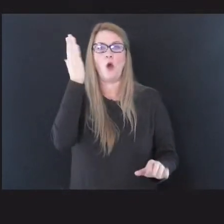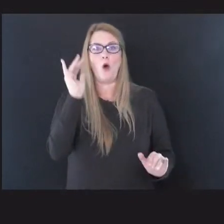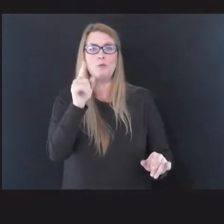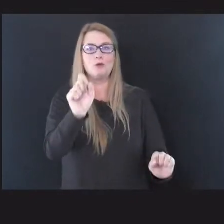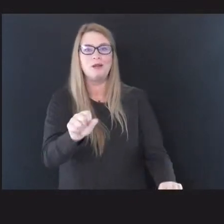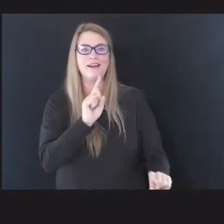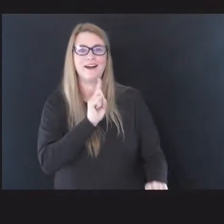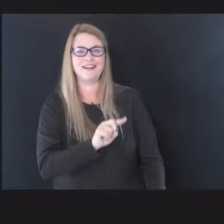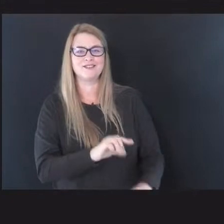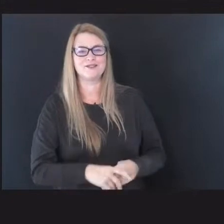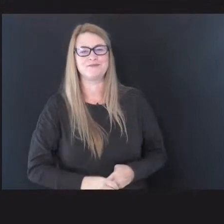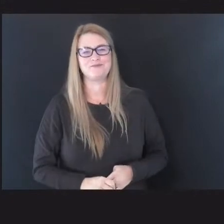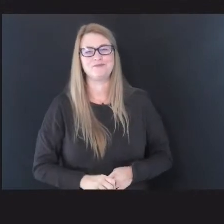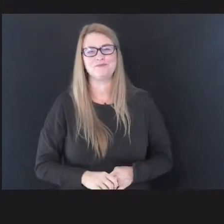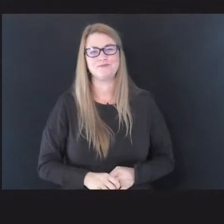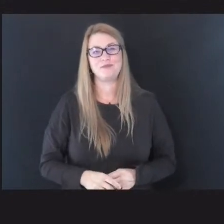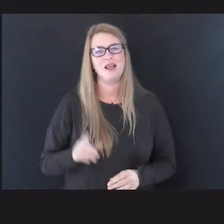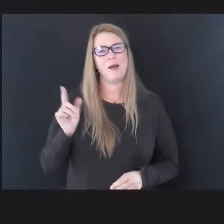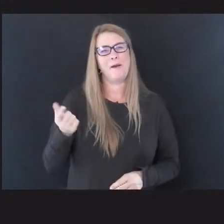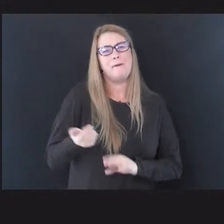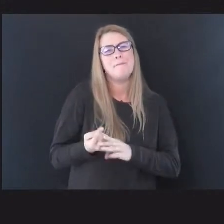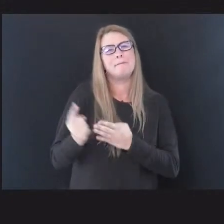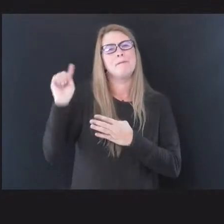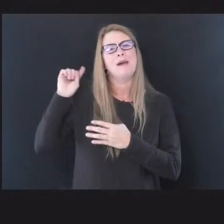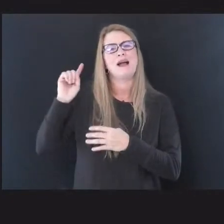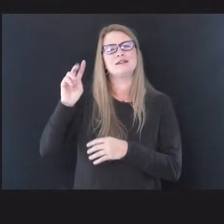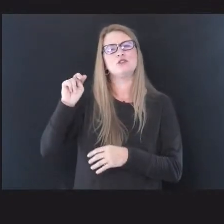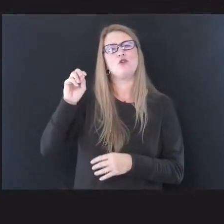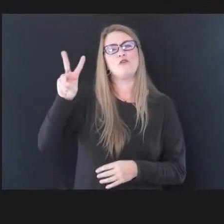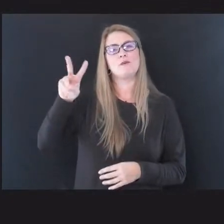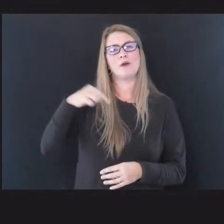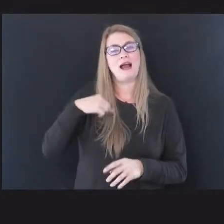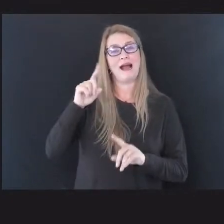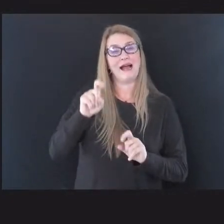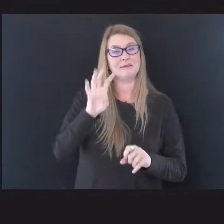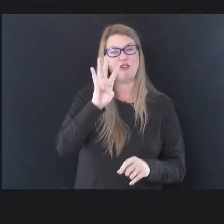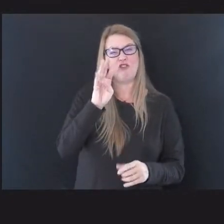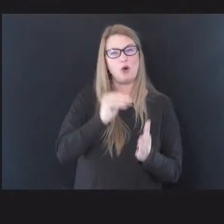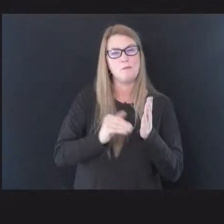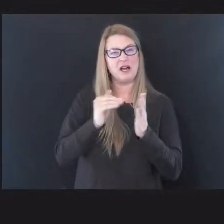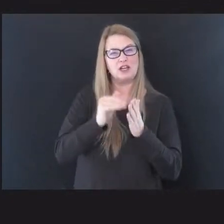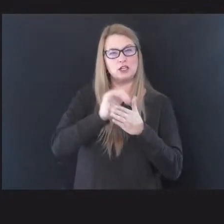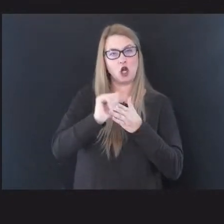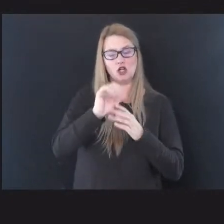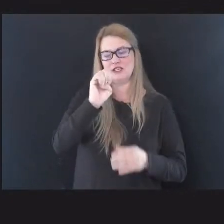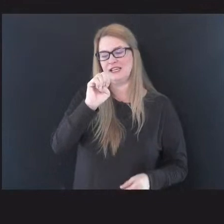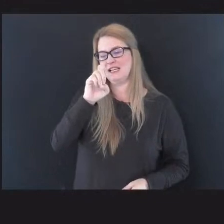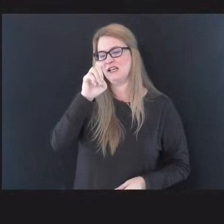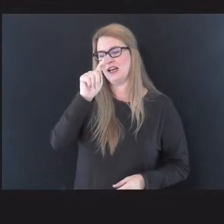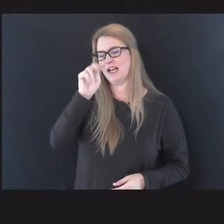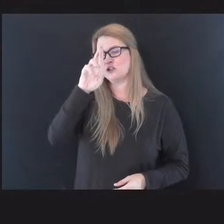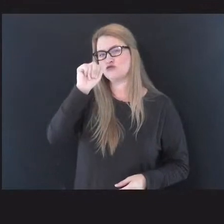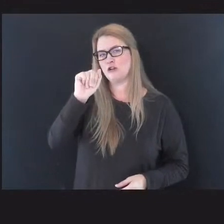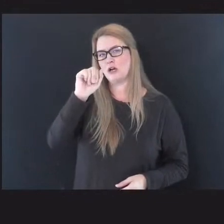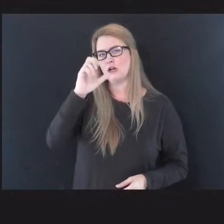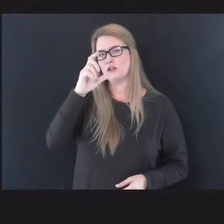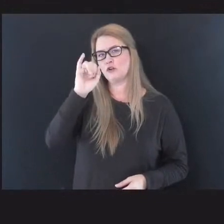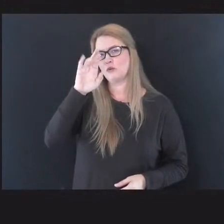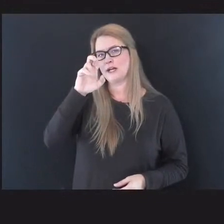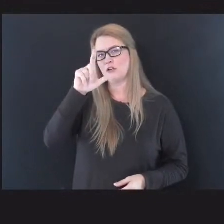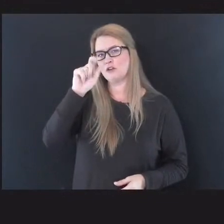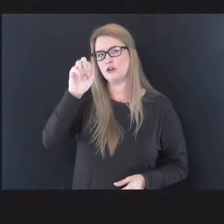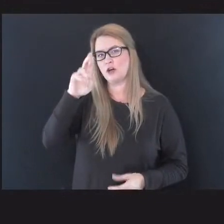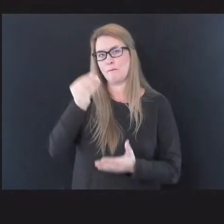One, I asked in November about the $4 million in extracurricular money, which will be going to West Virginia